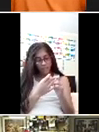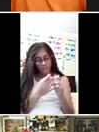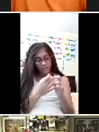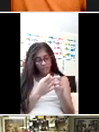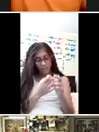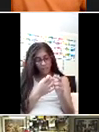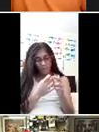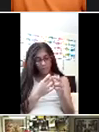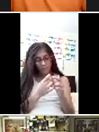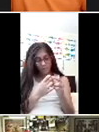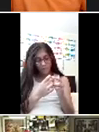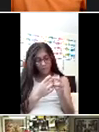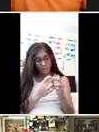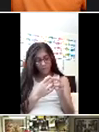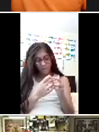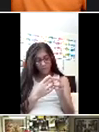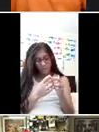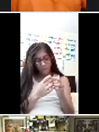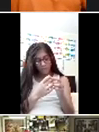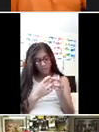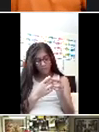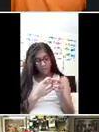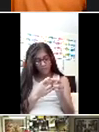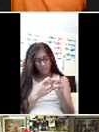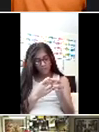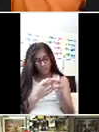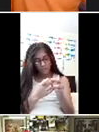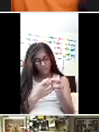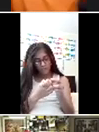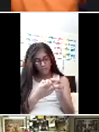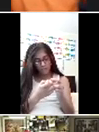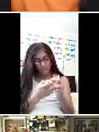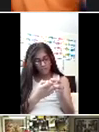None of those are God. Would you agree? Yeah.